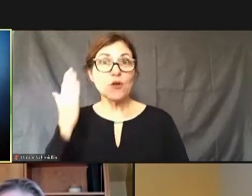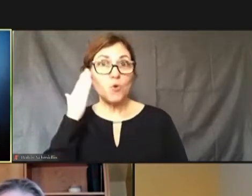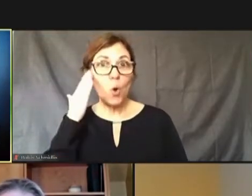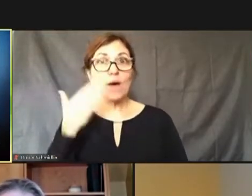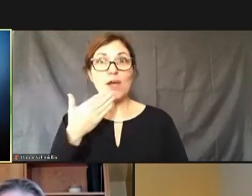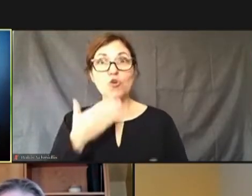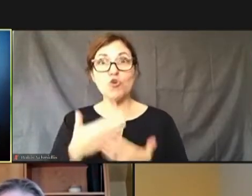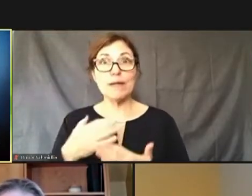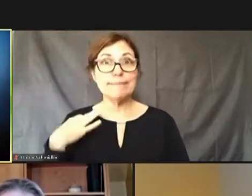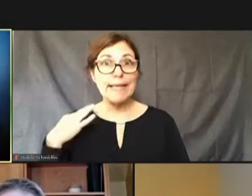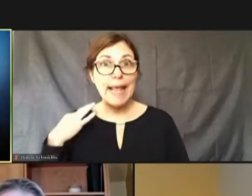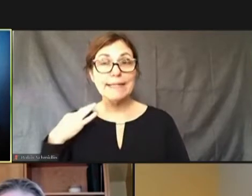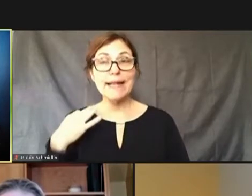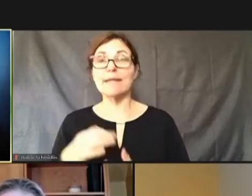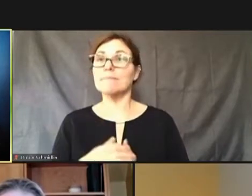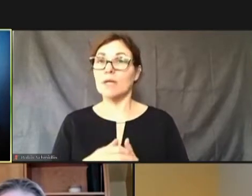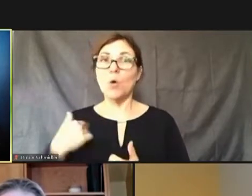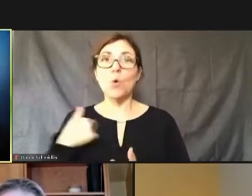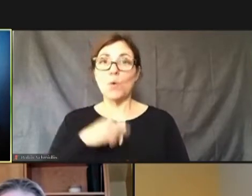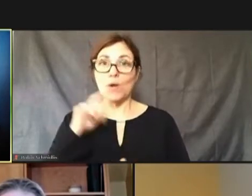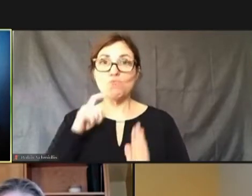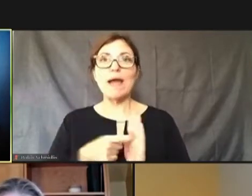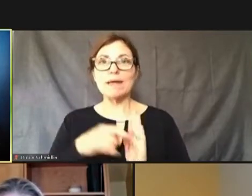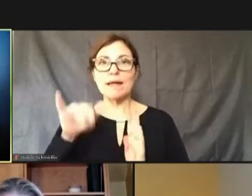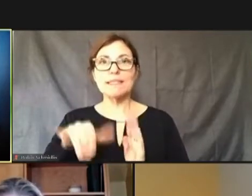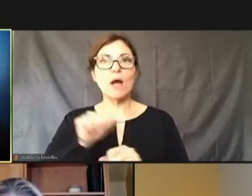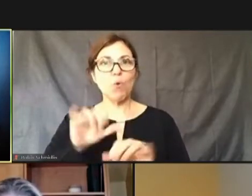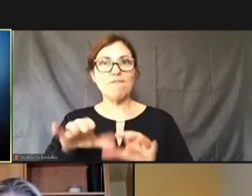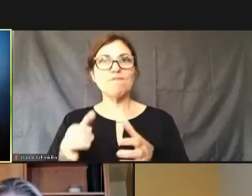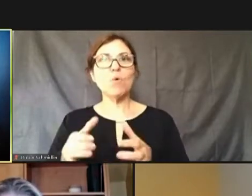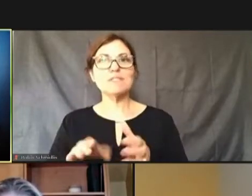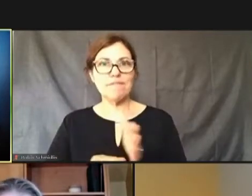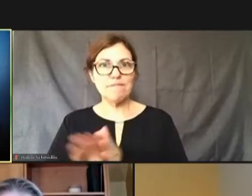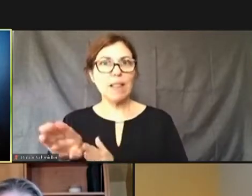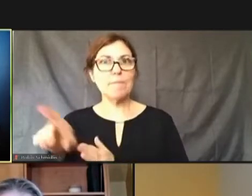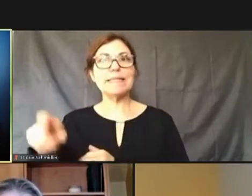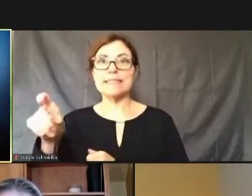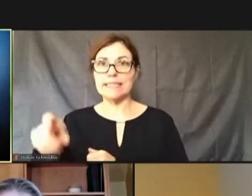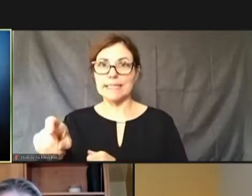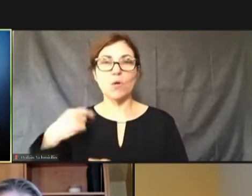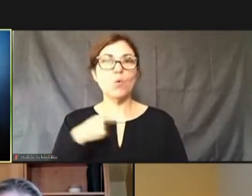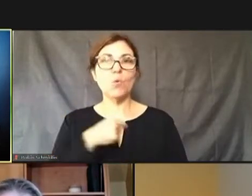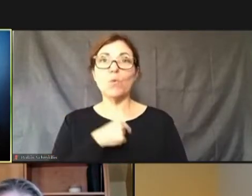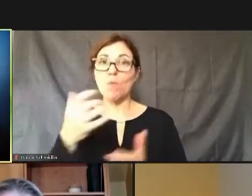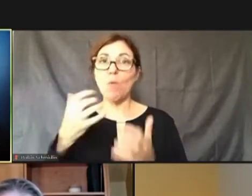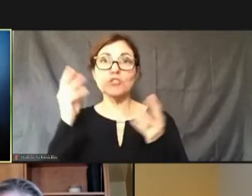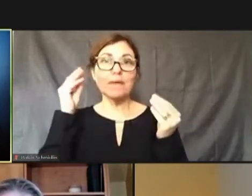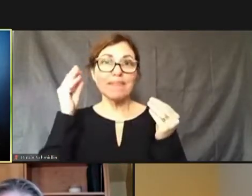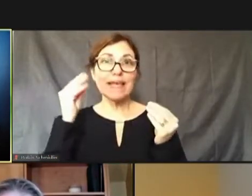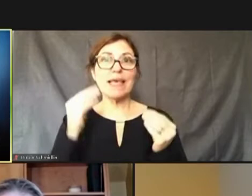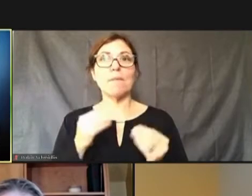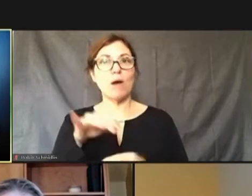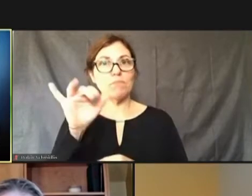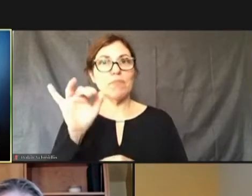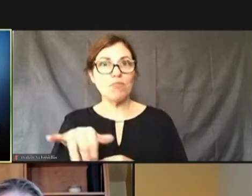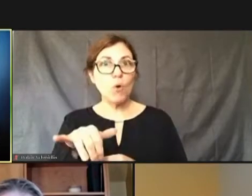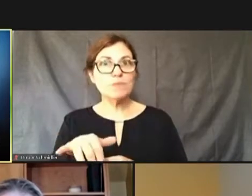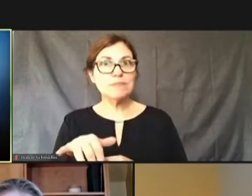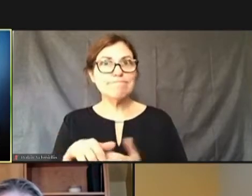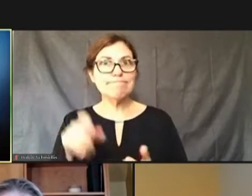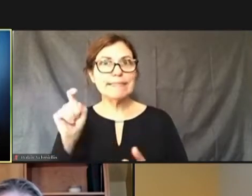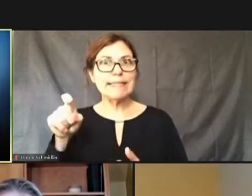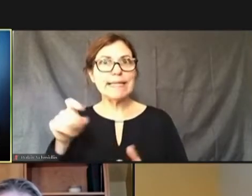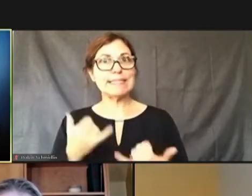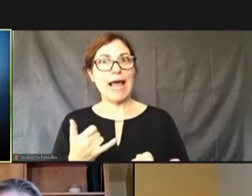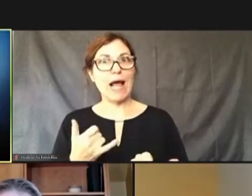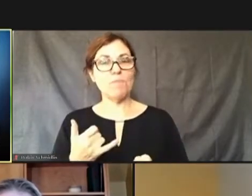certainly recognize that workforce development need. And we want to think about these things now as these larger projects